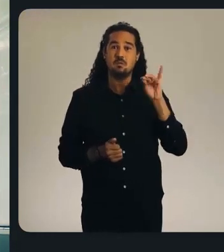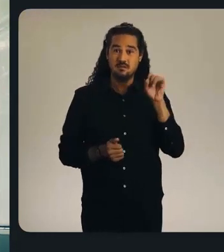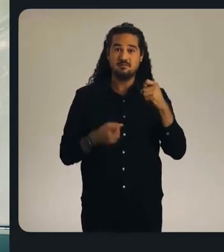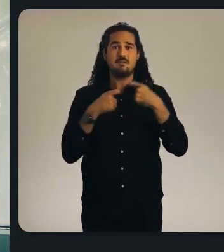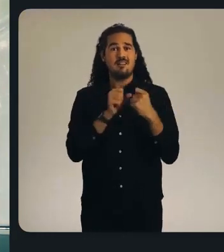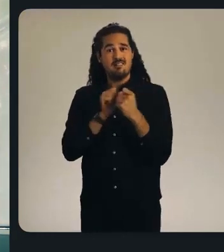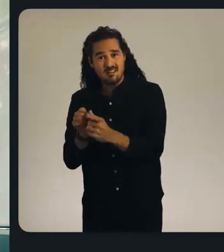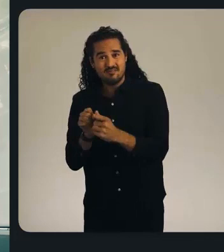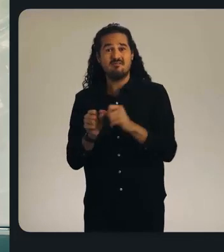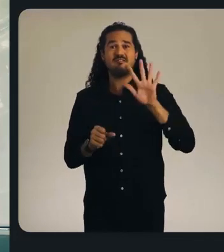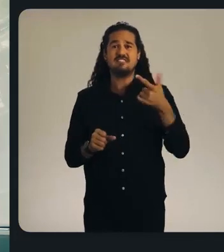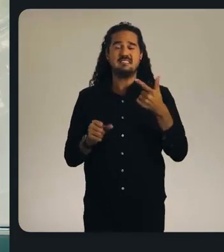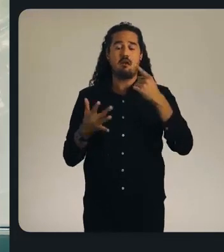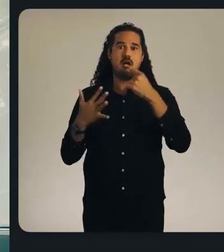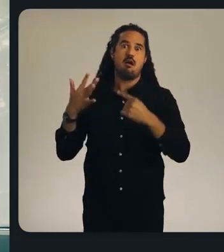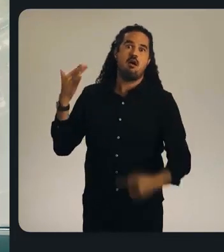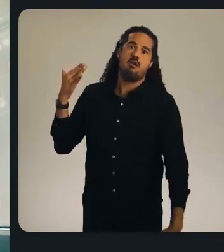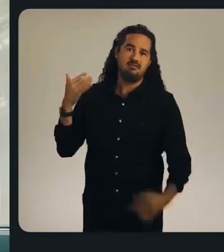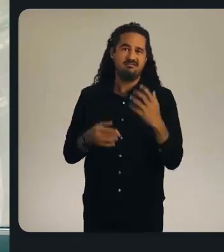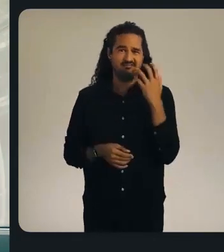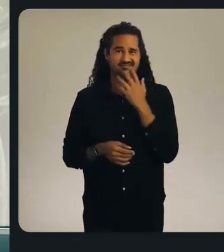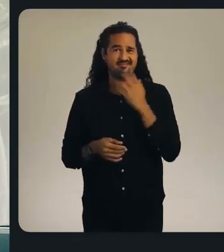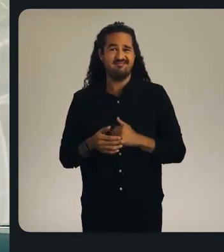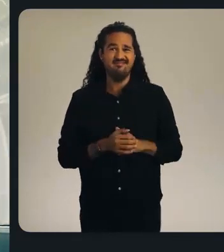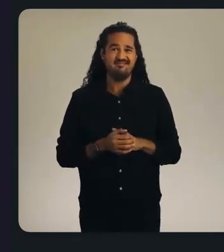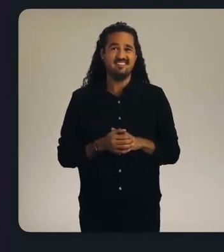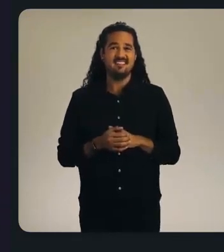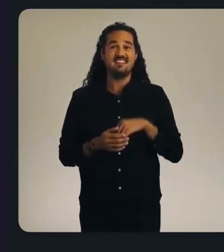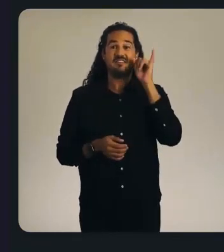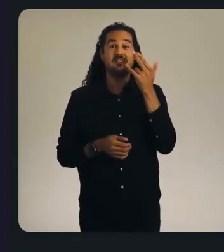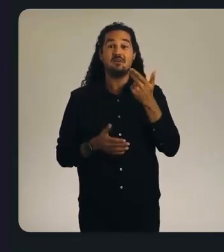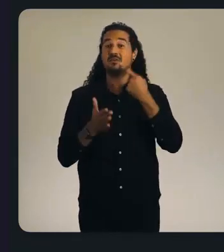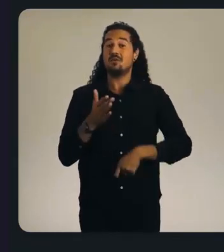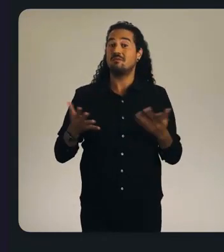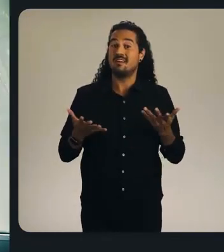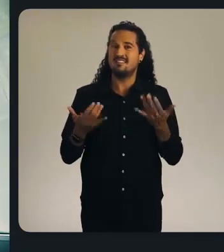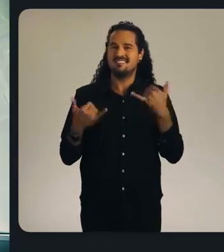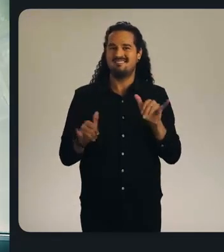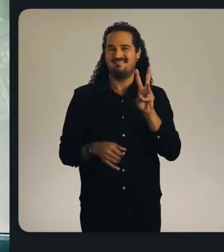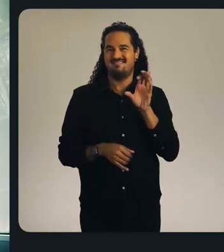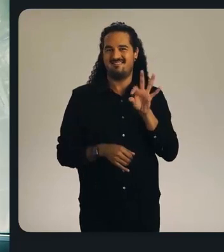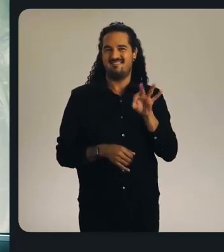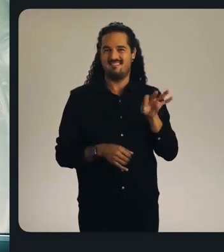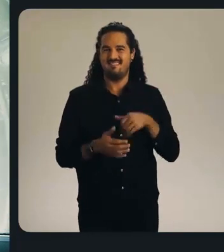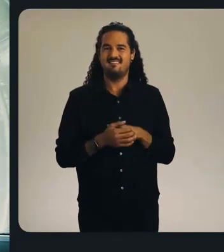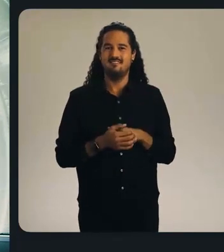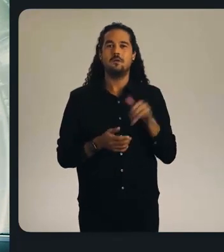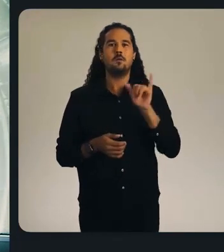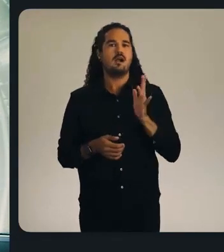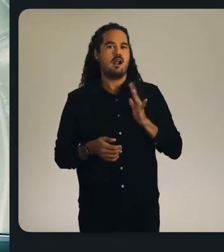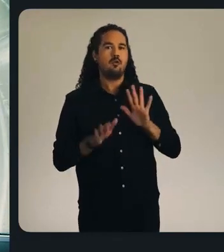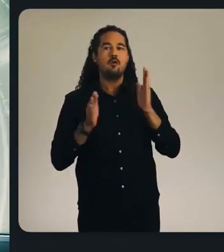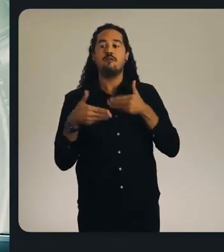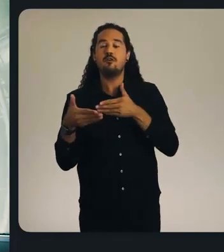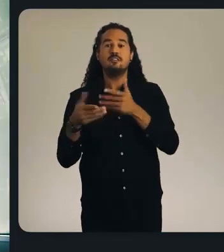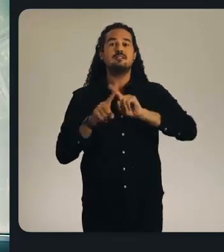5G, and so much more. With all this, iPhone 13 still starts at just $699. We also have some fantastic offers from